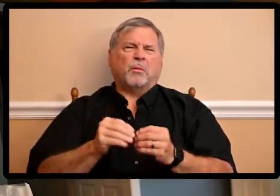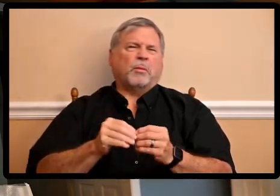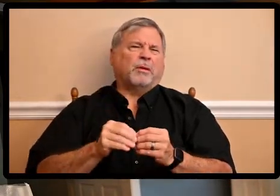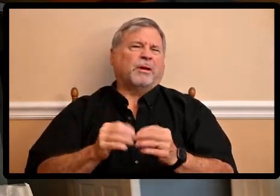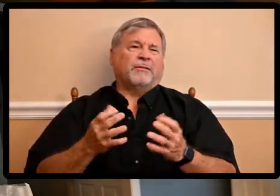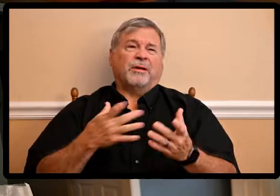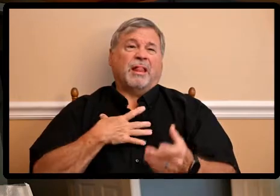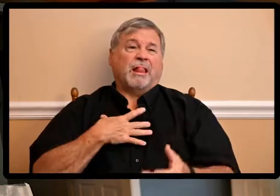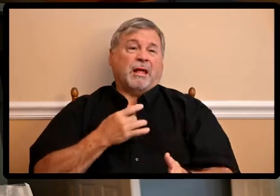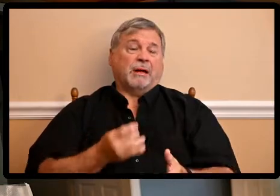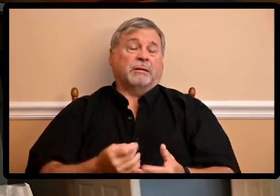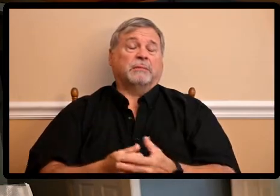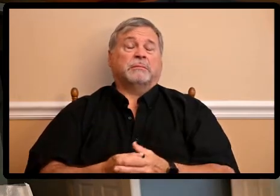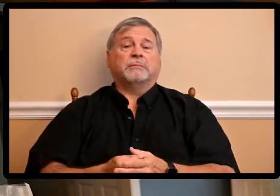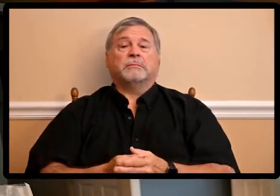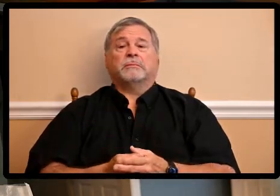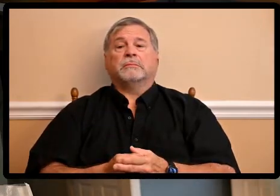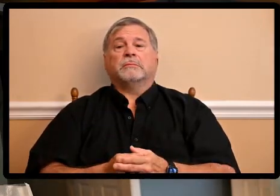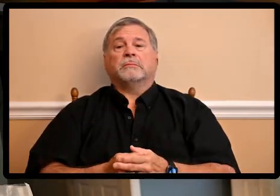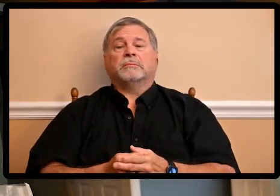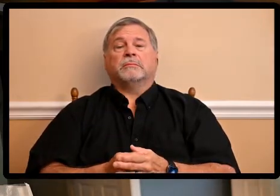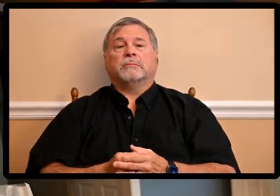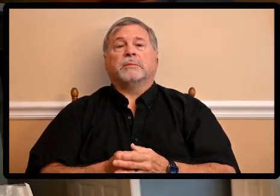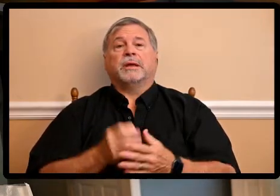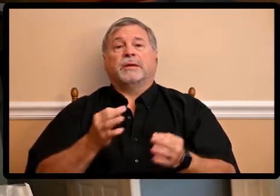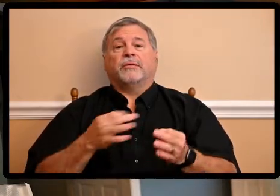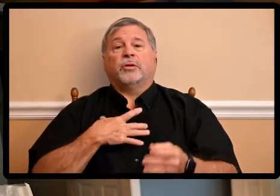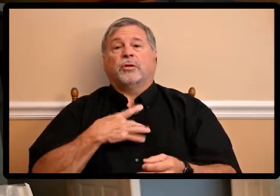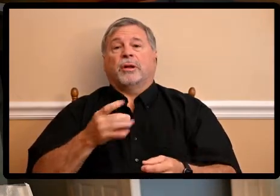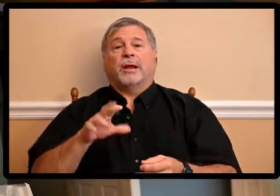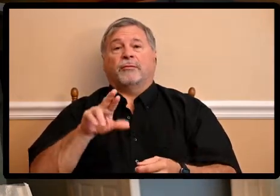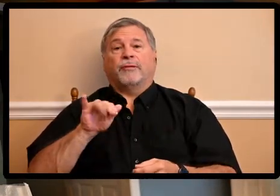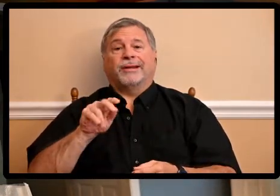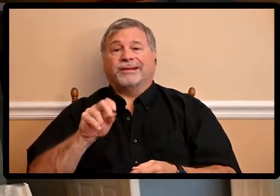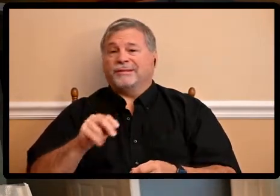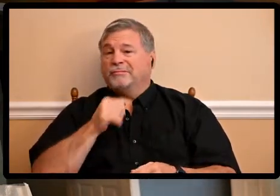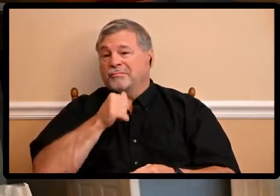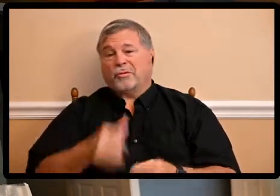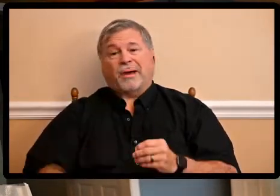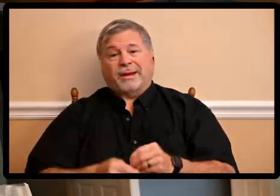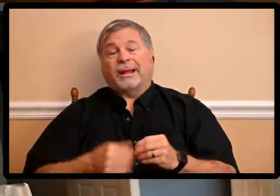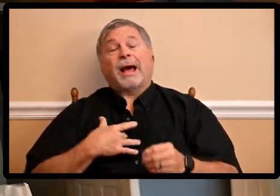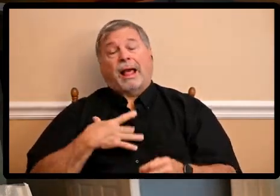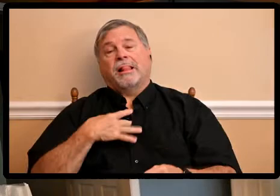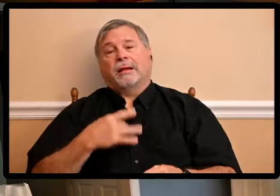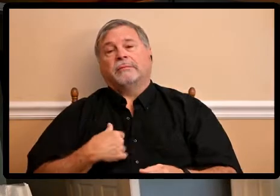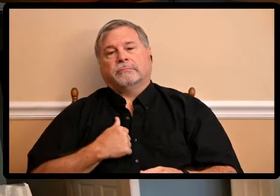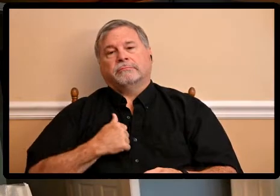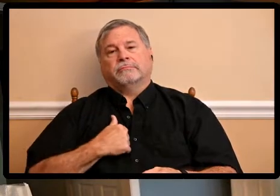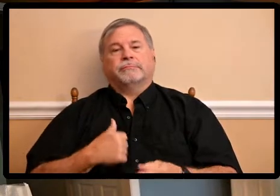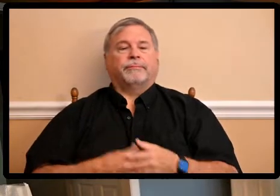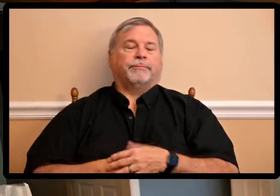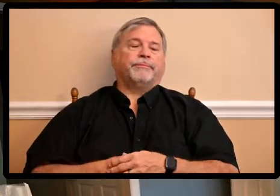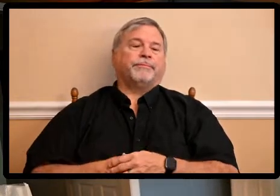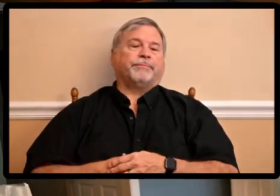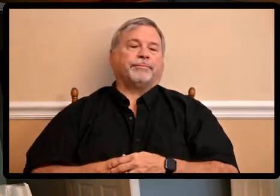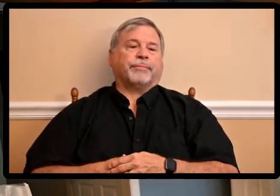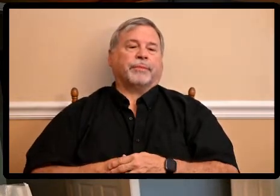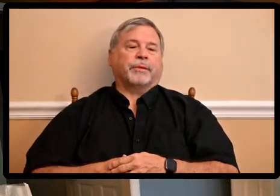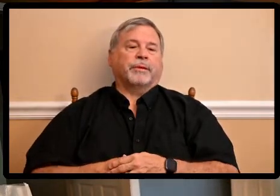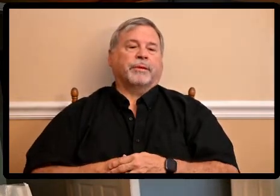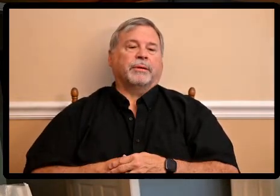like raisins. If you don't like raisins, don't add them. I happen to like them. Here is our pie